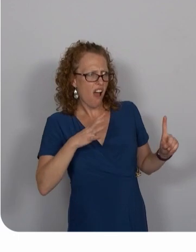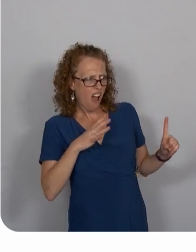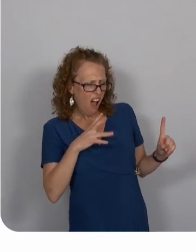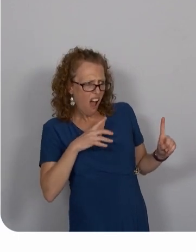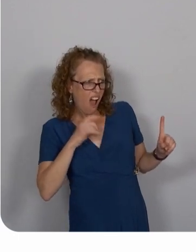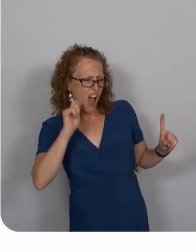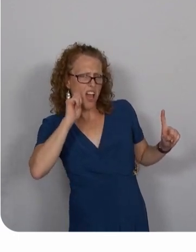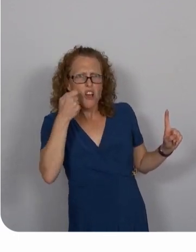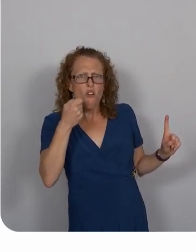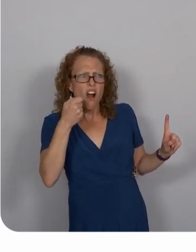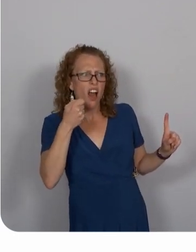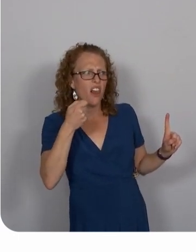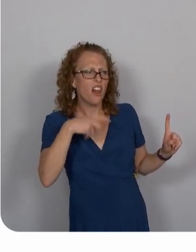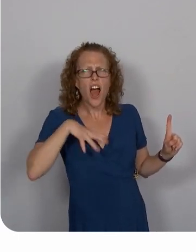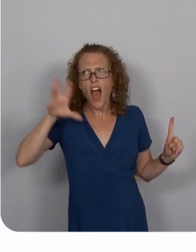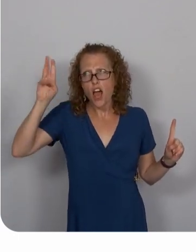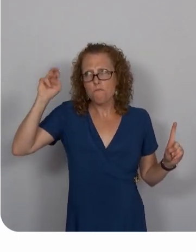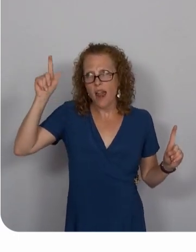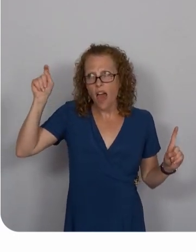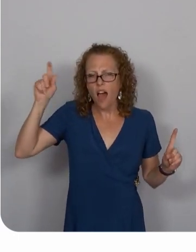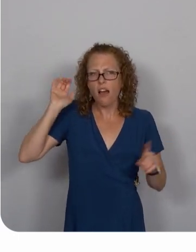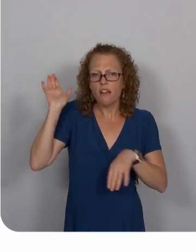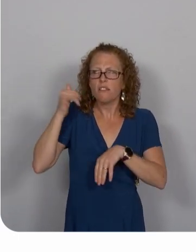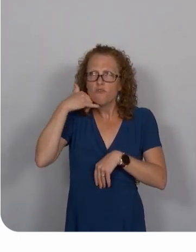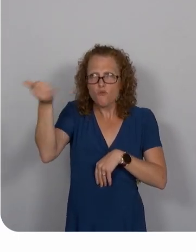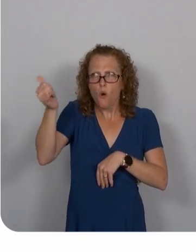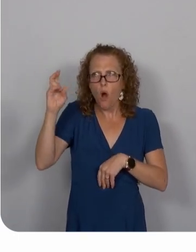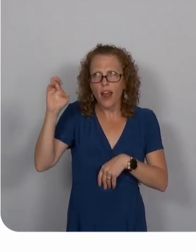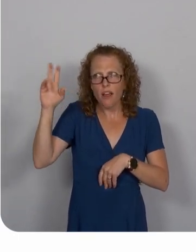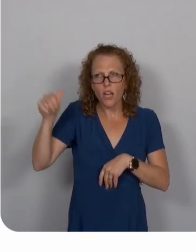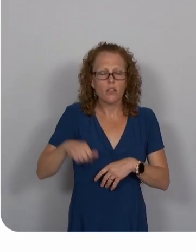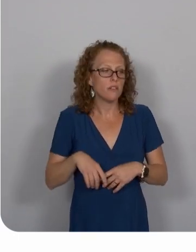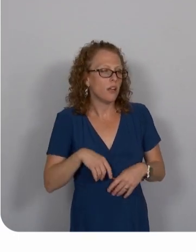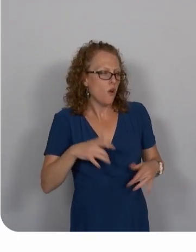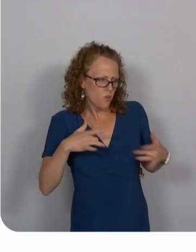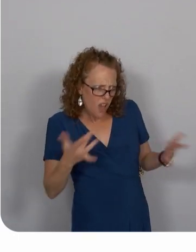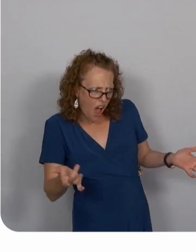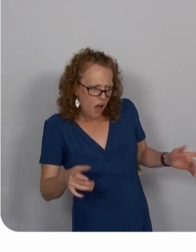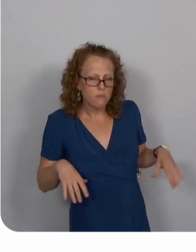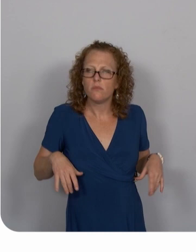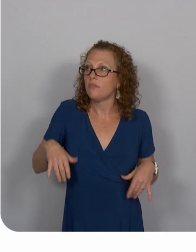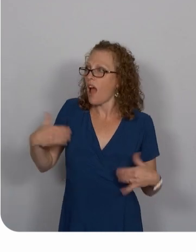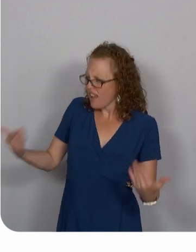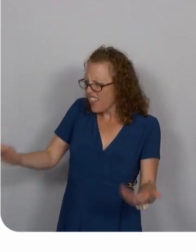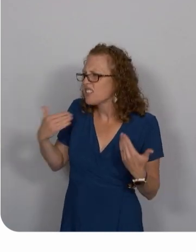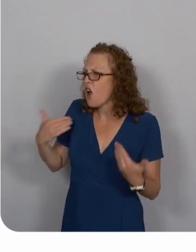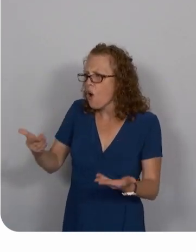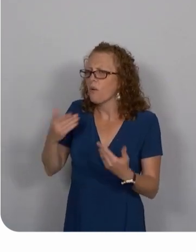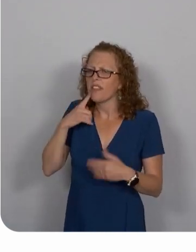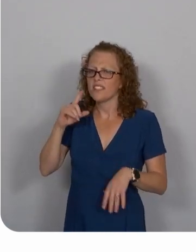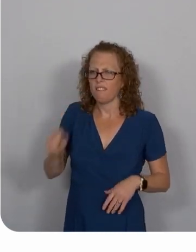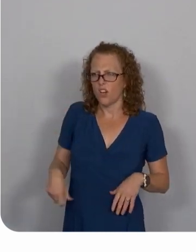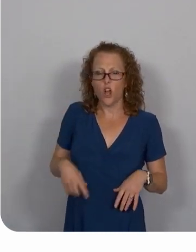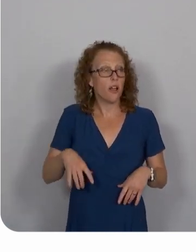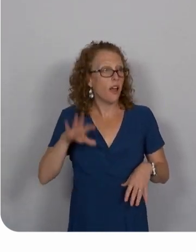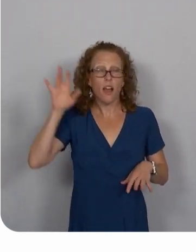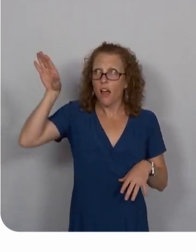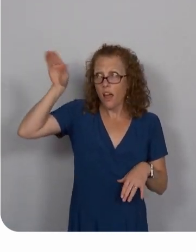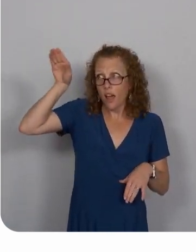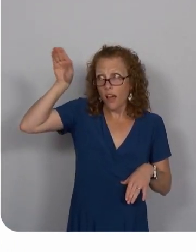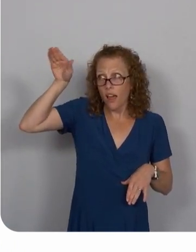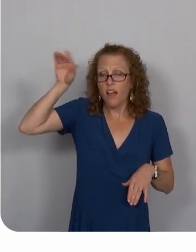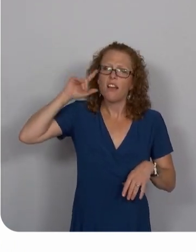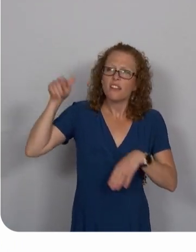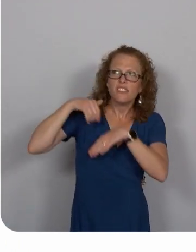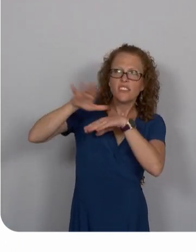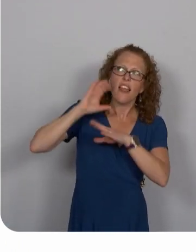Hey, Meta, call Eric. Calling Eric. Yo, what's up? Yo, Eric, yeah, let's go with the silk. Hey, Meta, send a